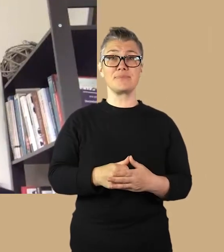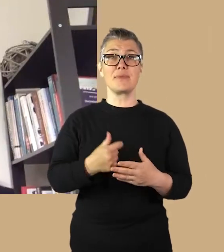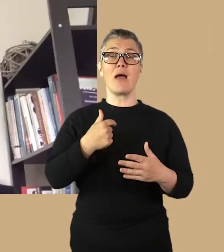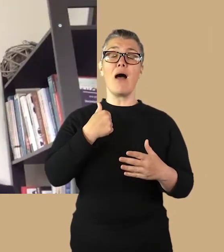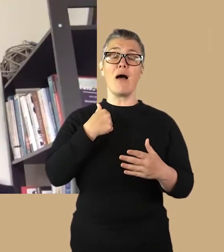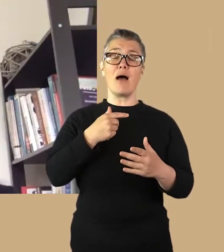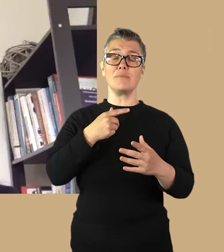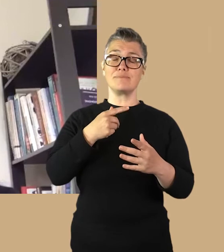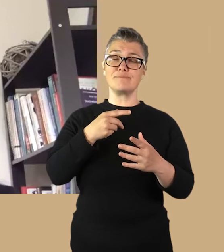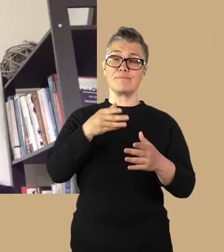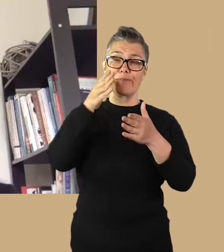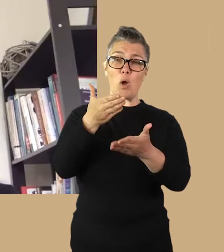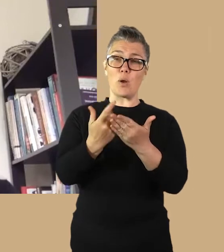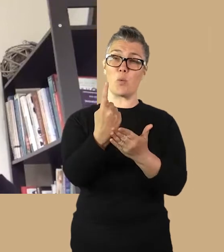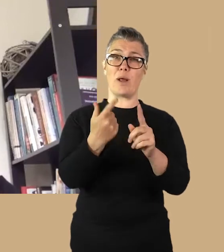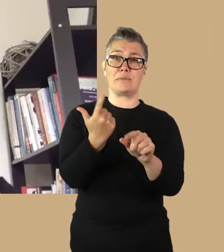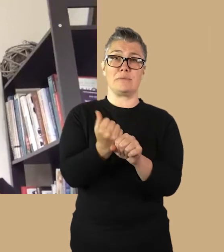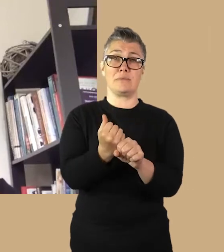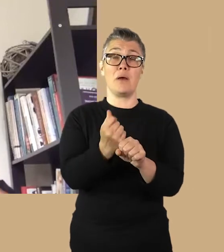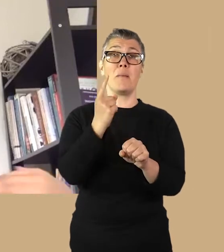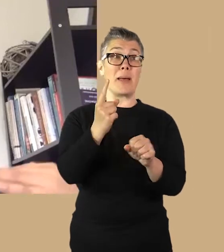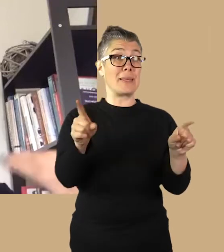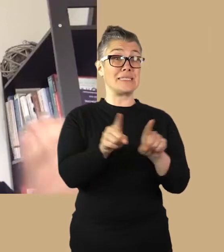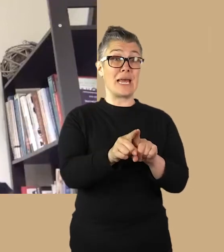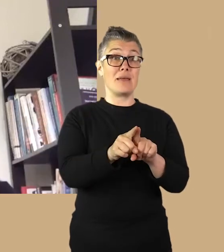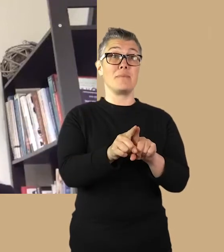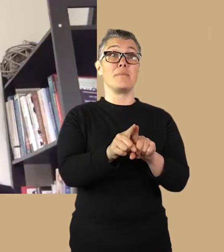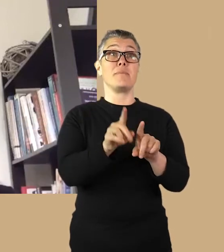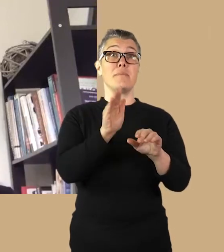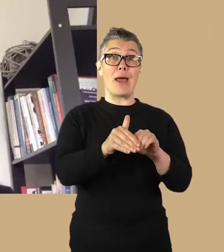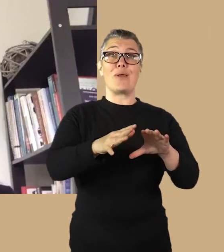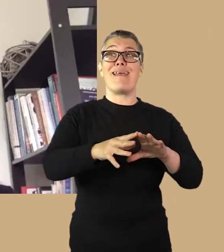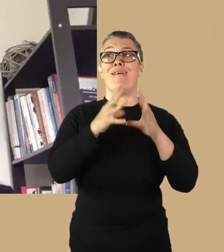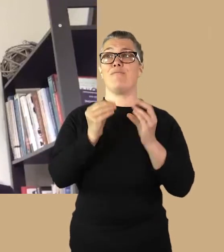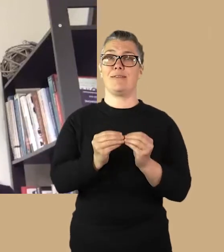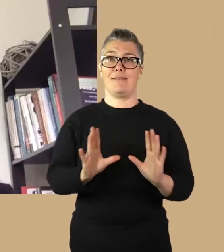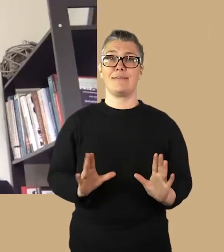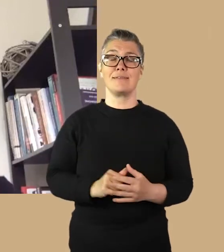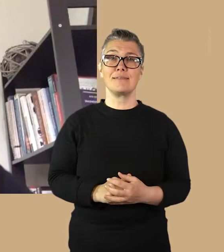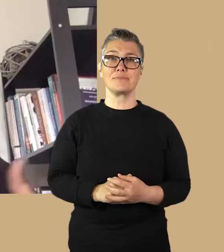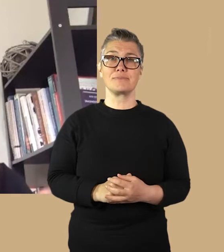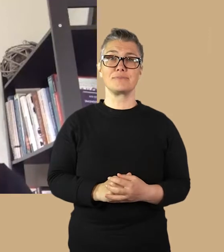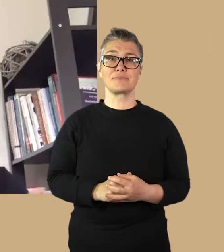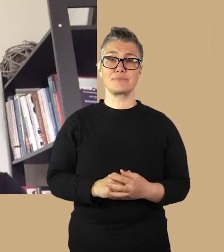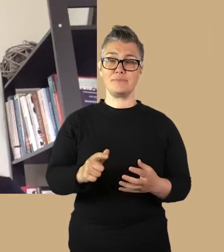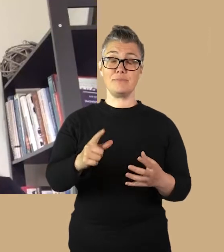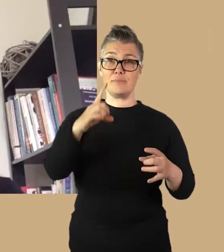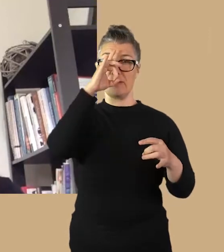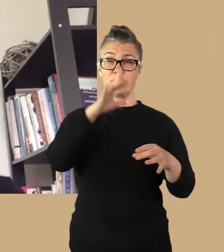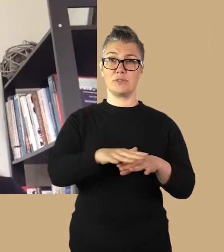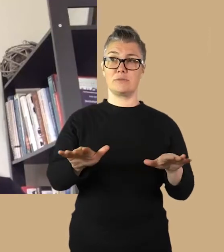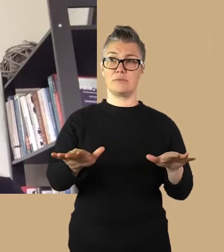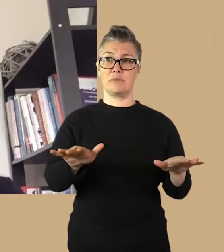because it's on the top of my head, but it's the same thing with everything else. So you get into that